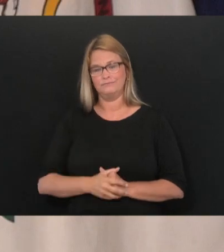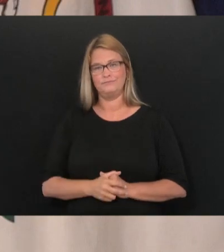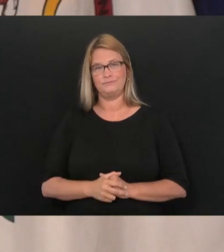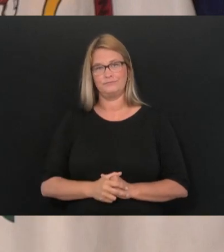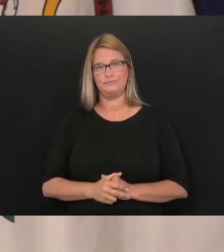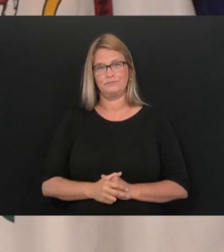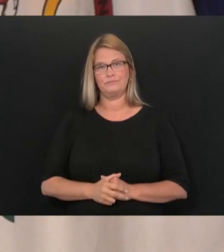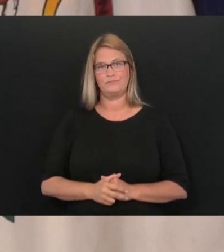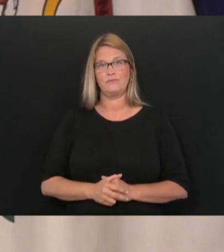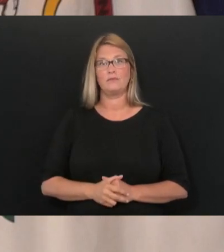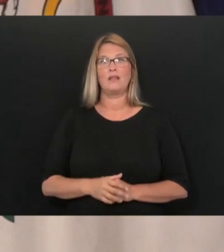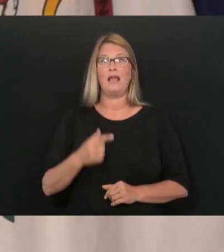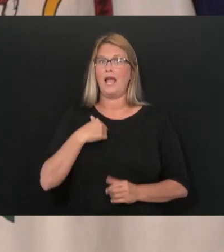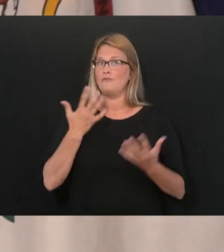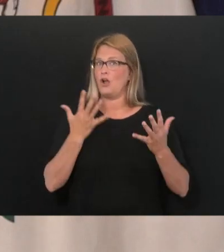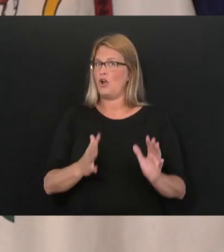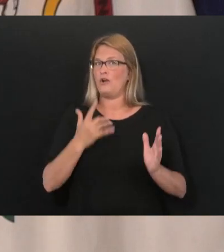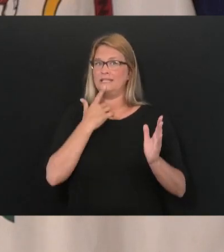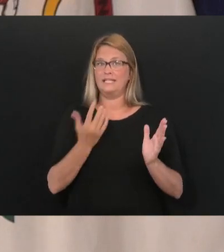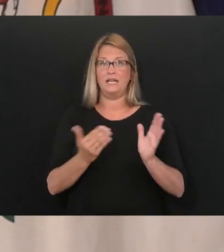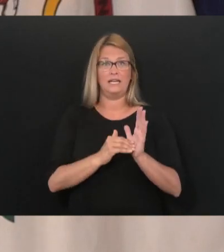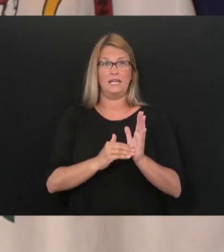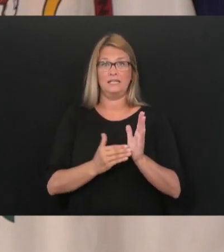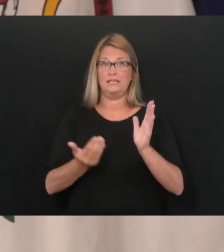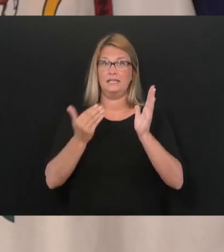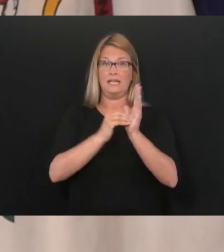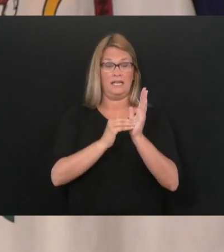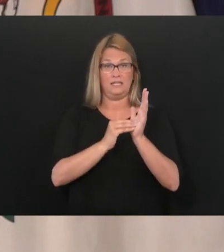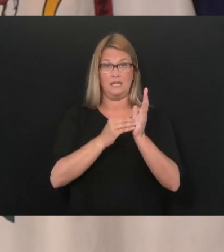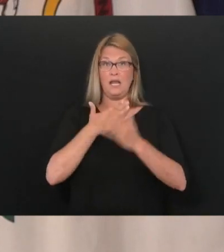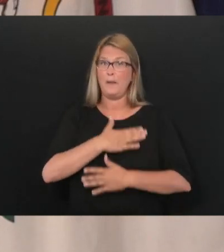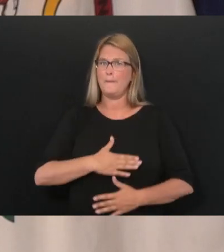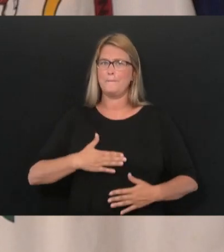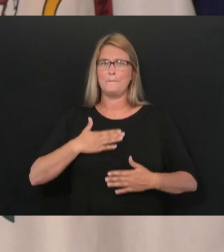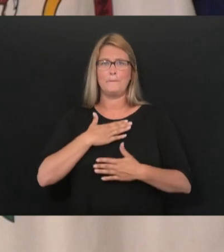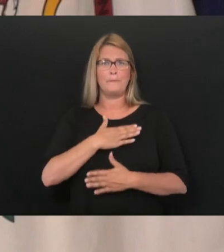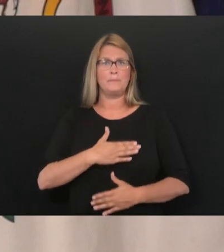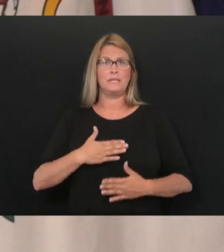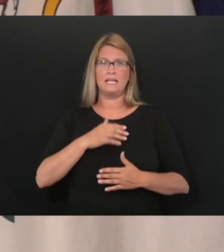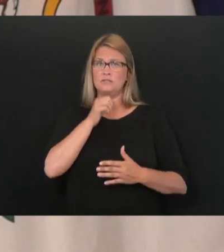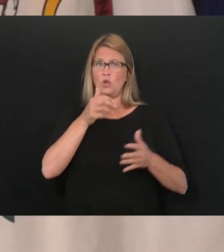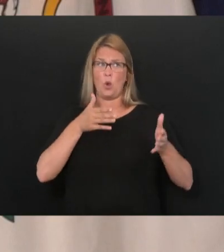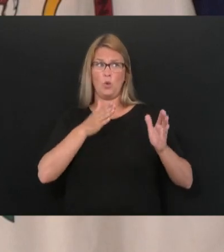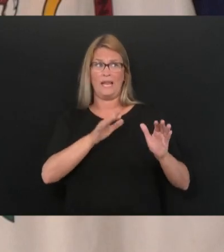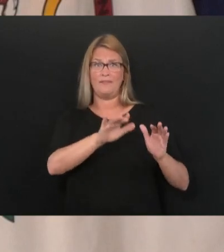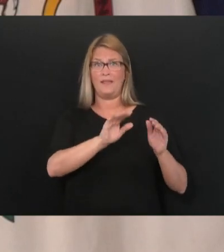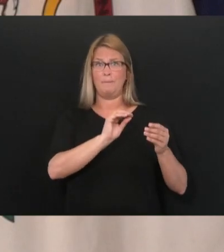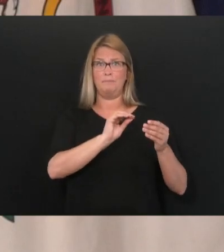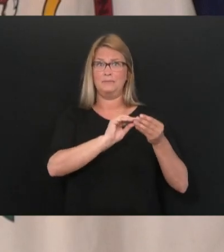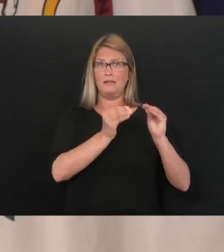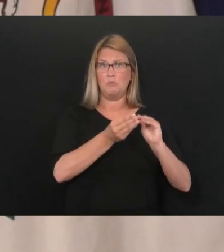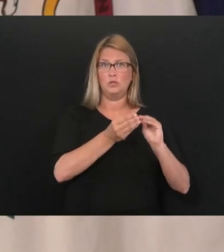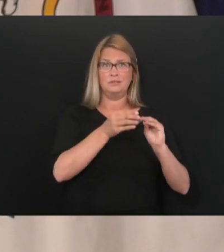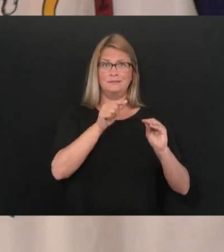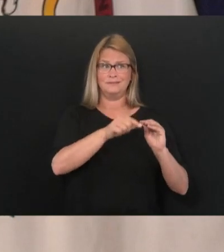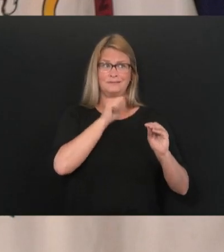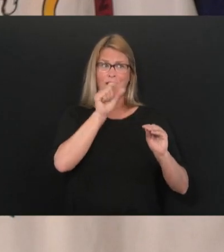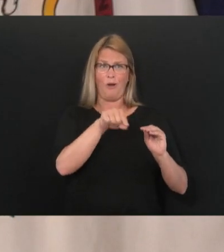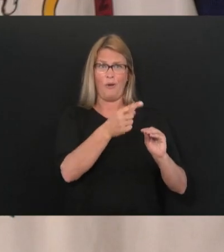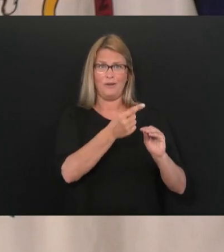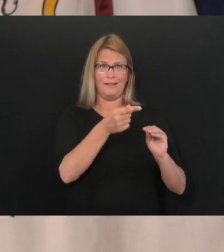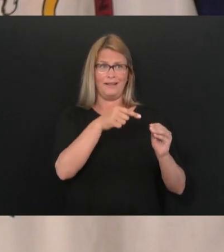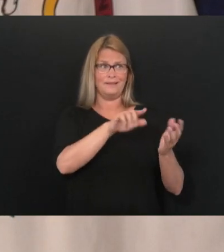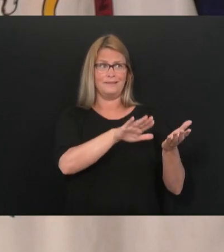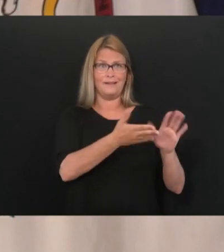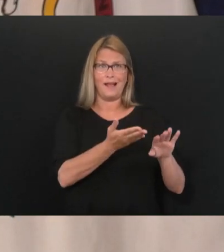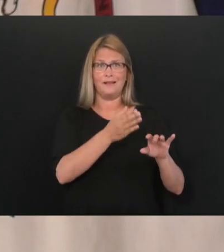like I've said over and over, same thing. Please don't ever let these people become a statistic. You